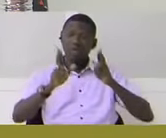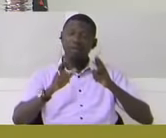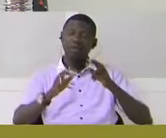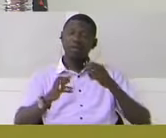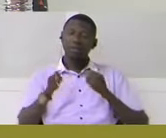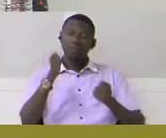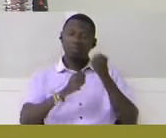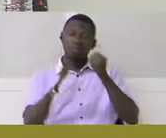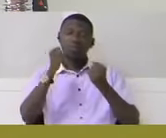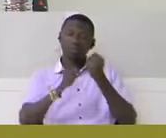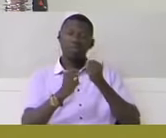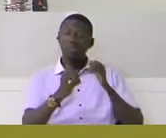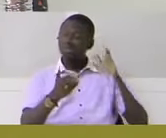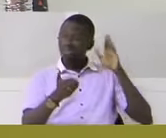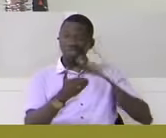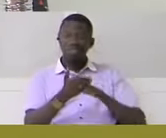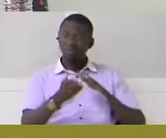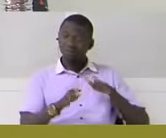The convoy is still moving.